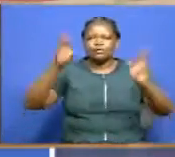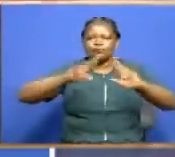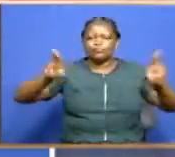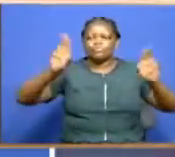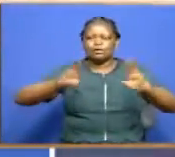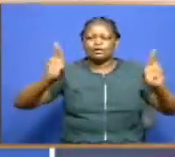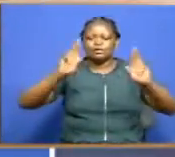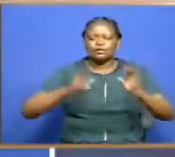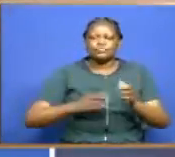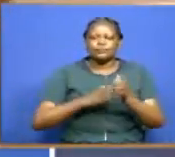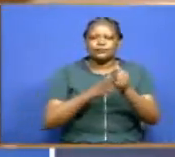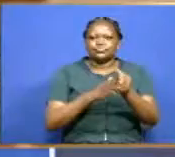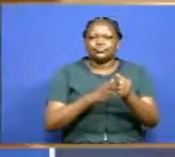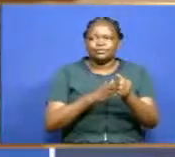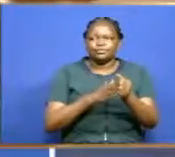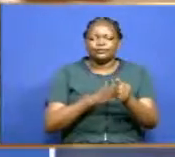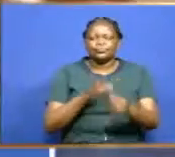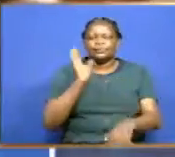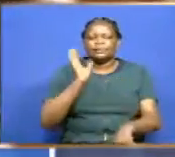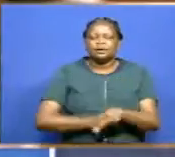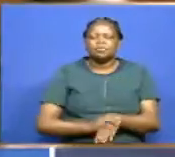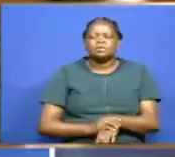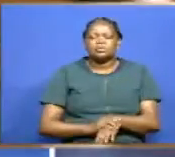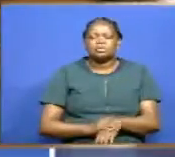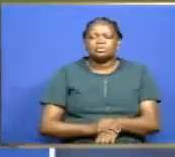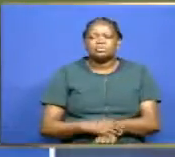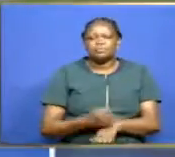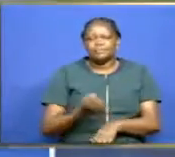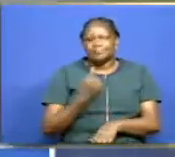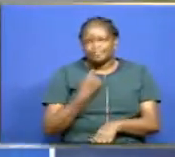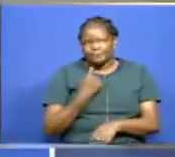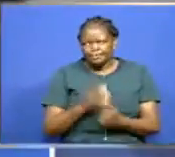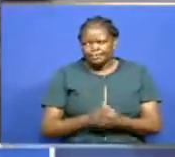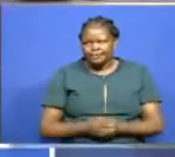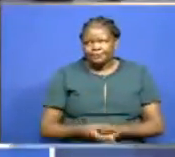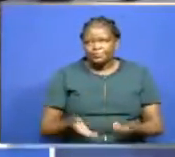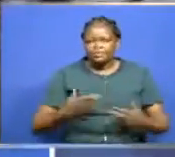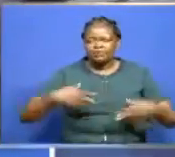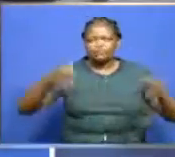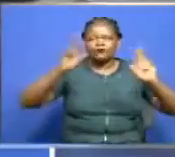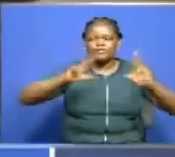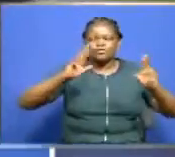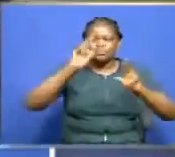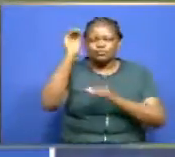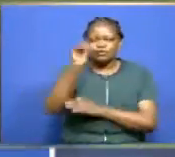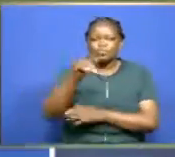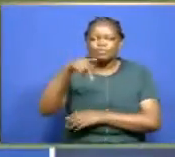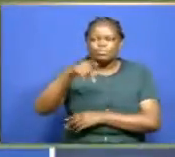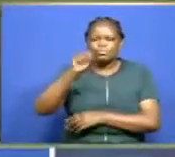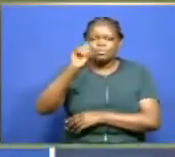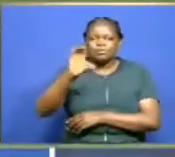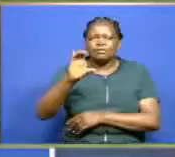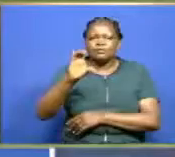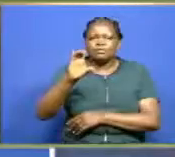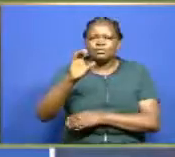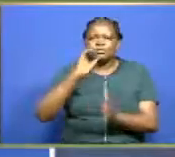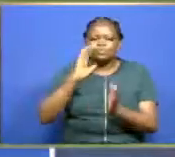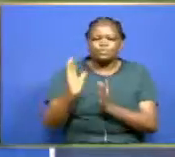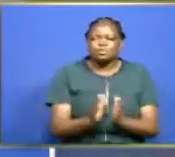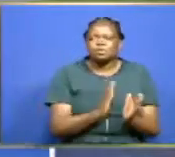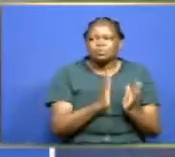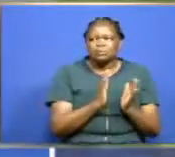lead from the front in getting the COVID-19 vaccine. We have already requested Parliamentary Service Commission to